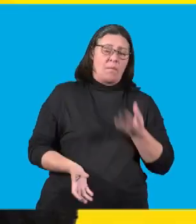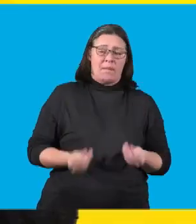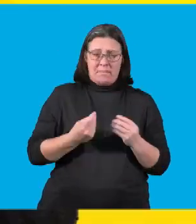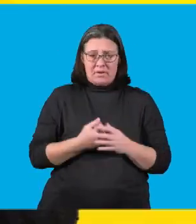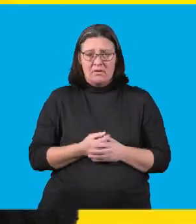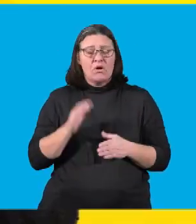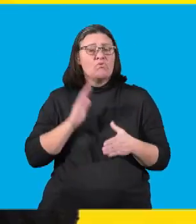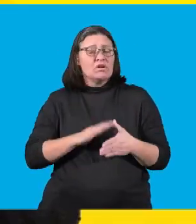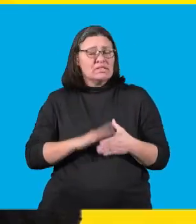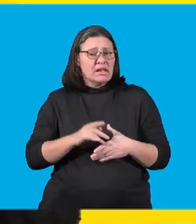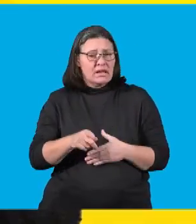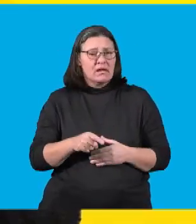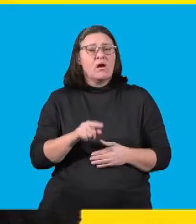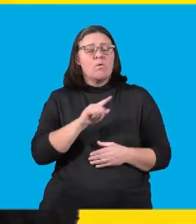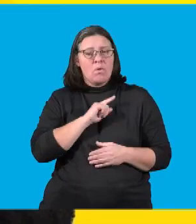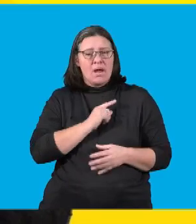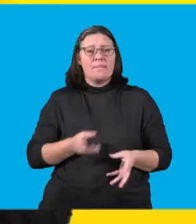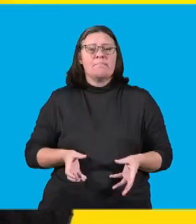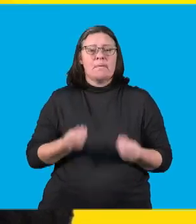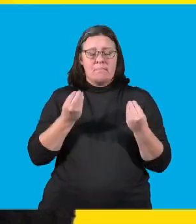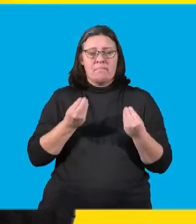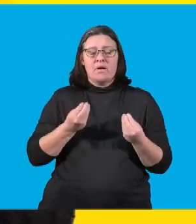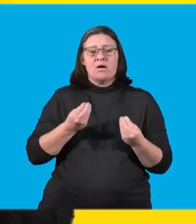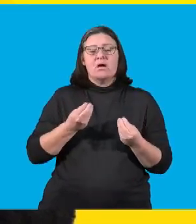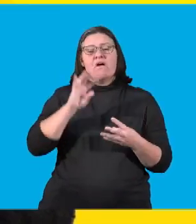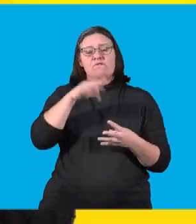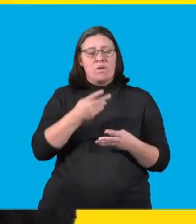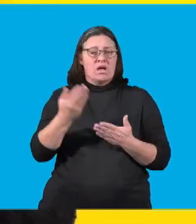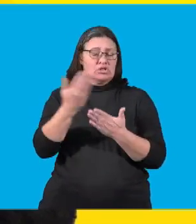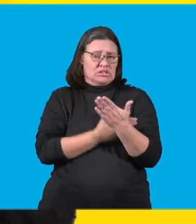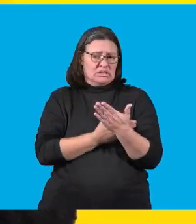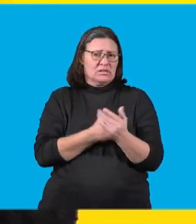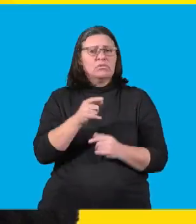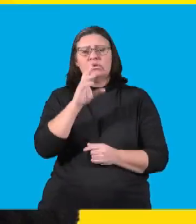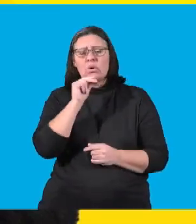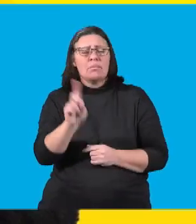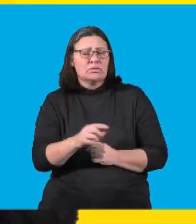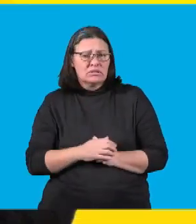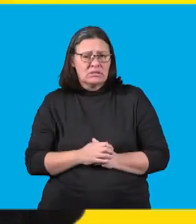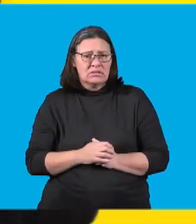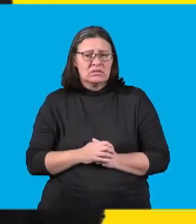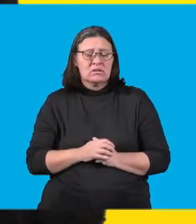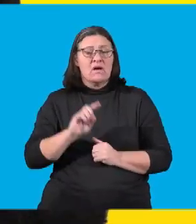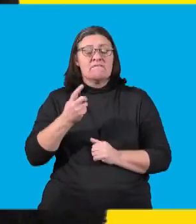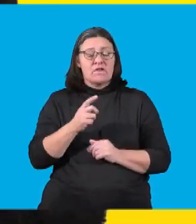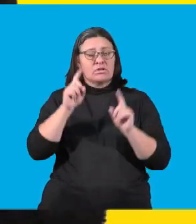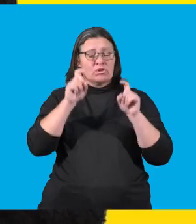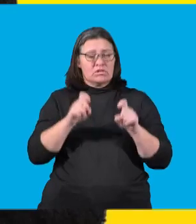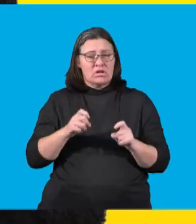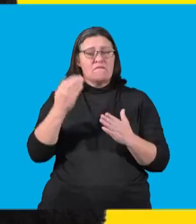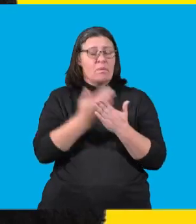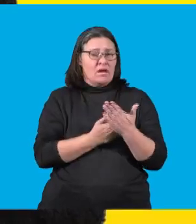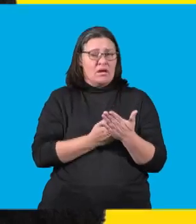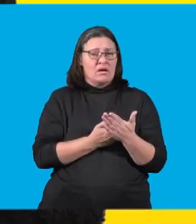formula incorrect. And the reason for that is because you get this formula on the formula sheet. What formula am I talking about? I'm talking about the